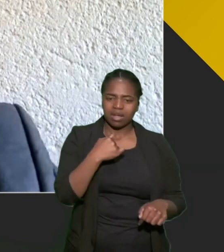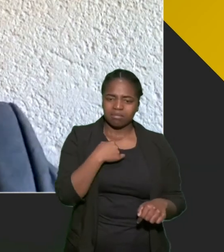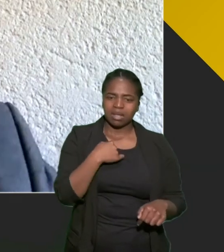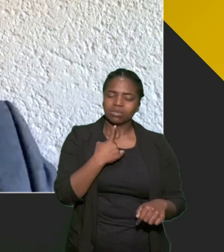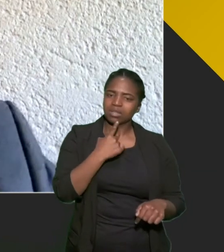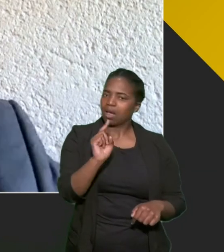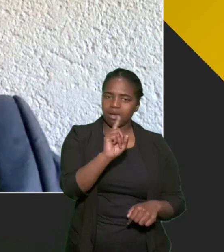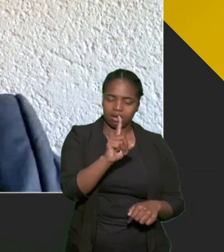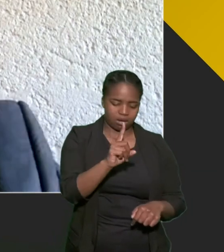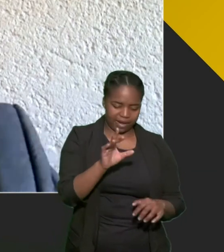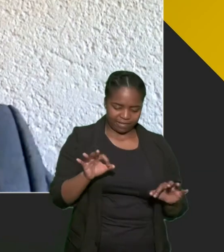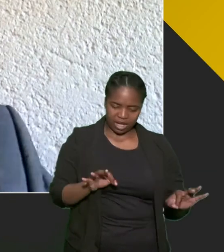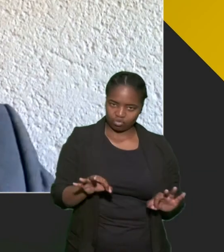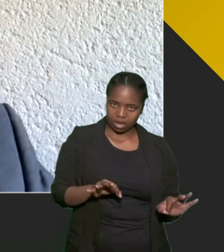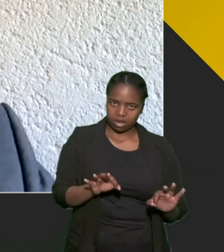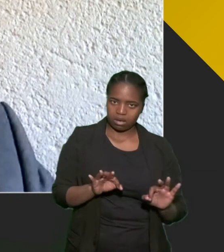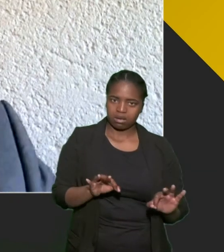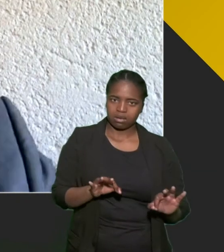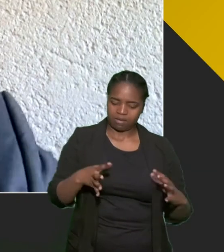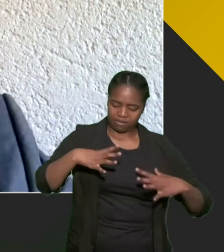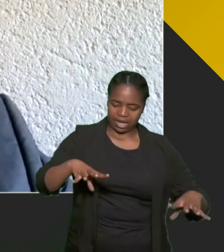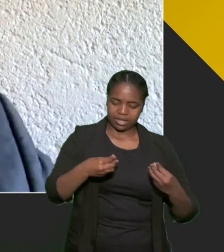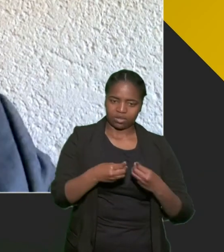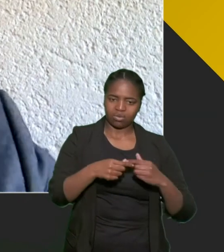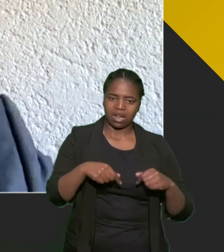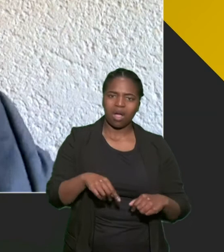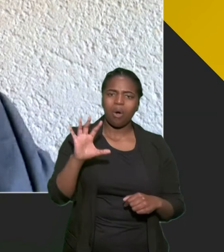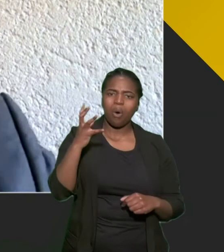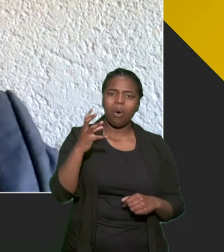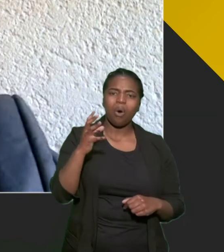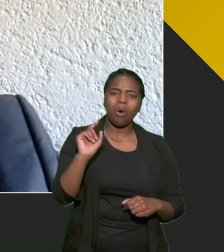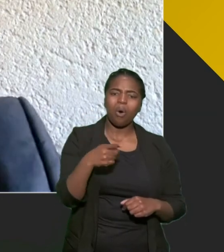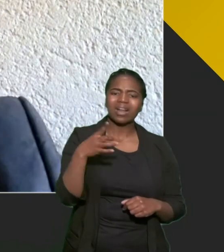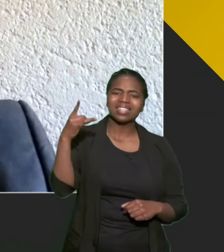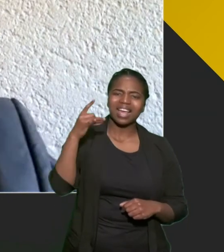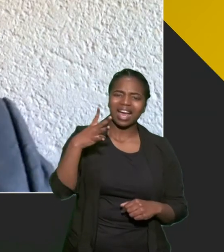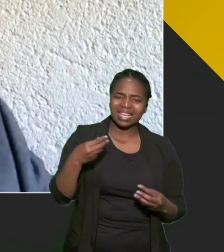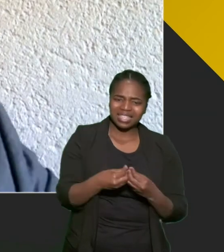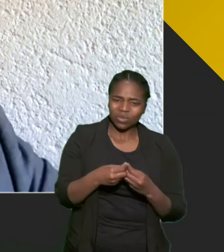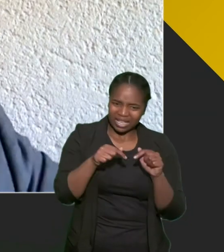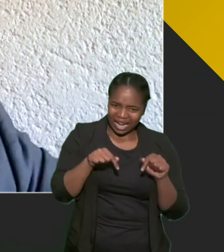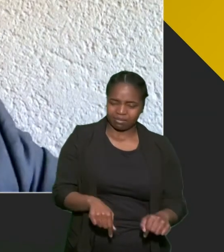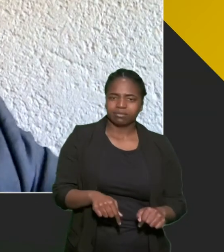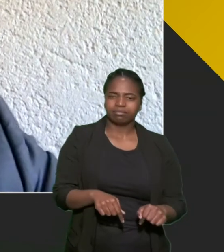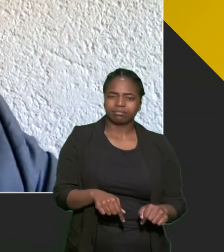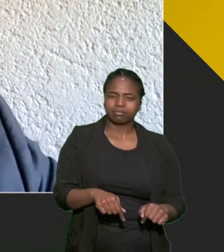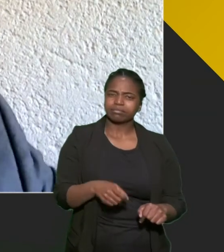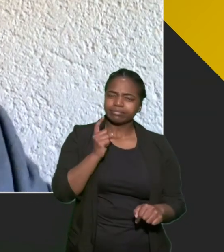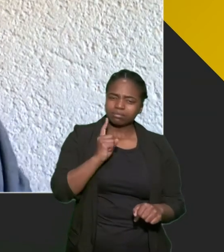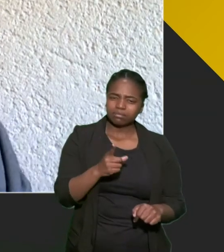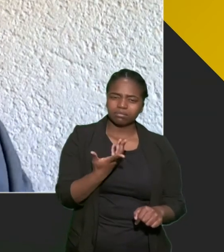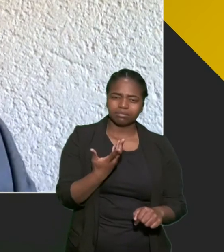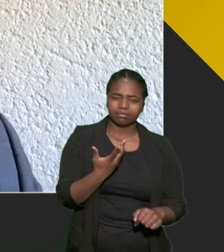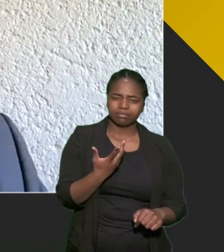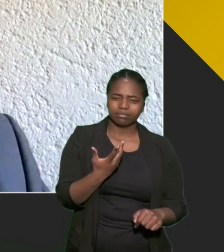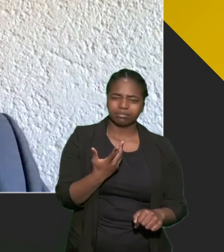the direction of fashion on Africa. You know, All-Star, Converse, into ezalapha kumele zibe so far, and